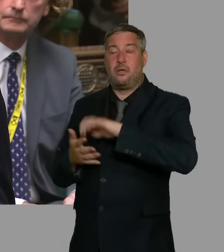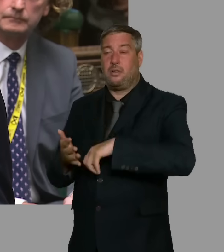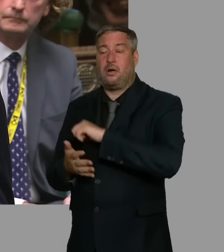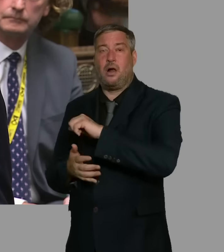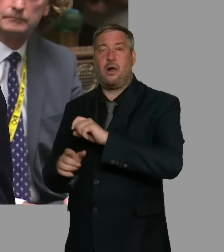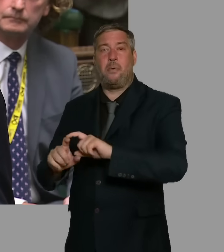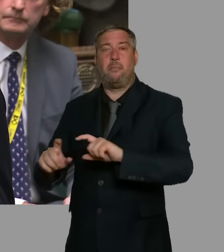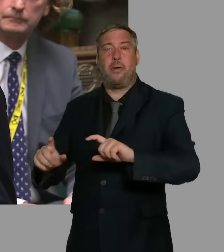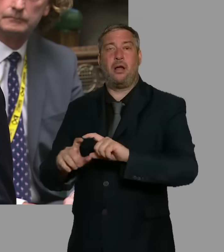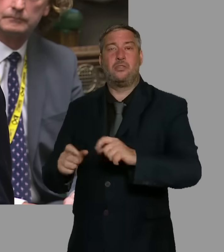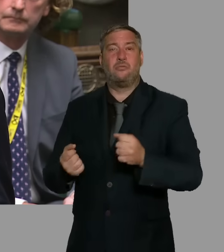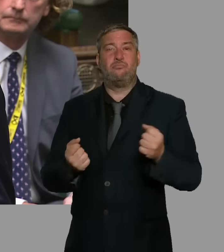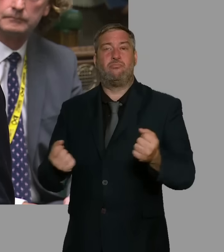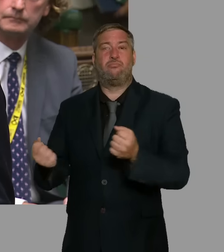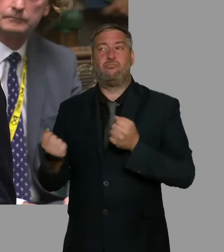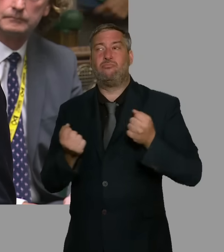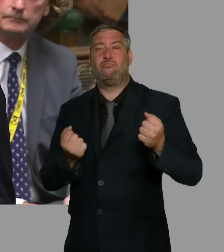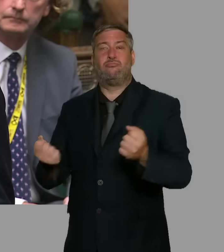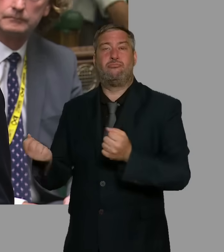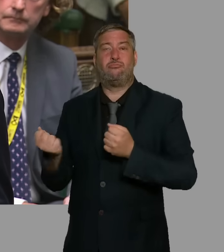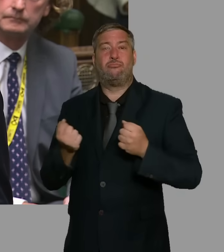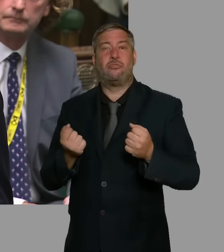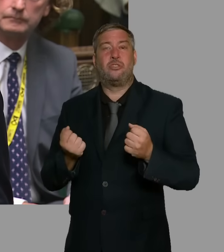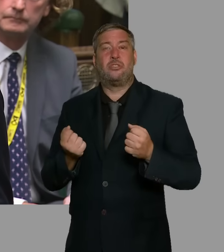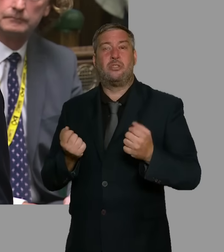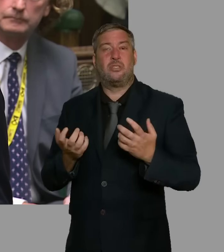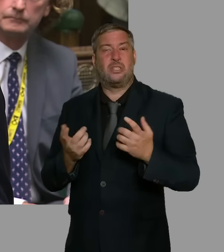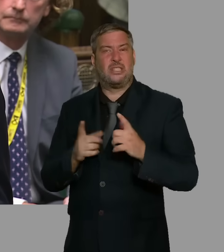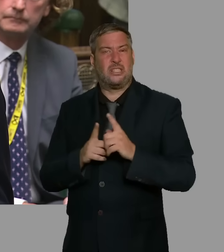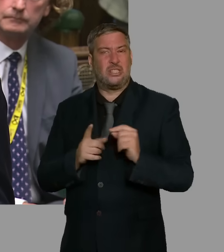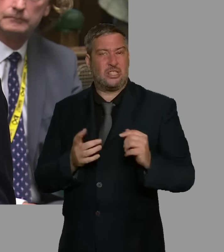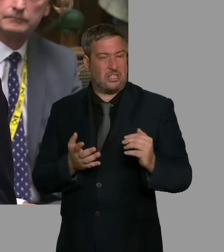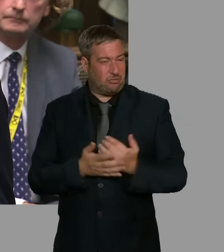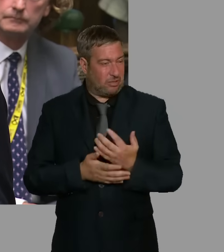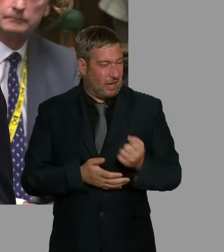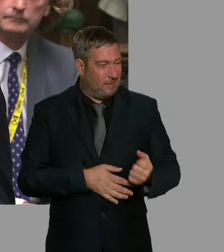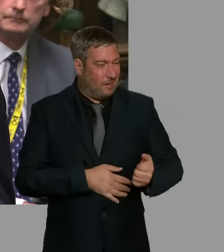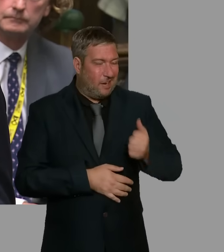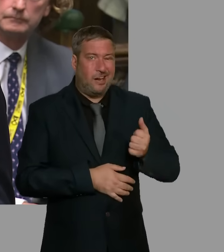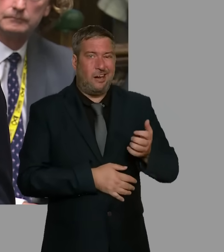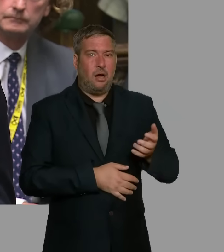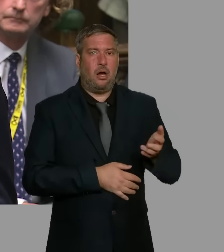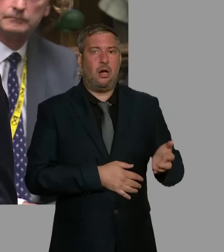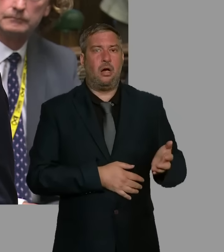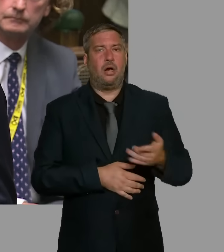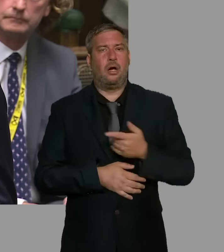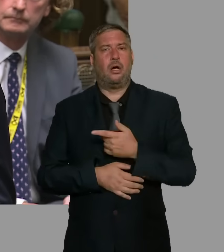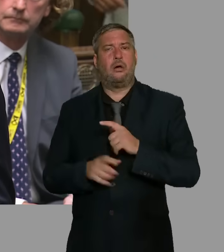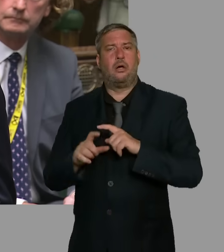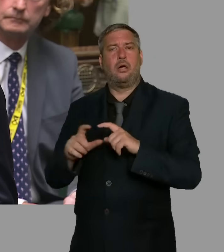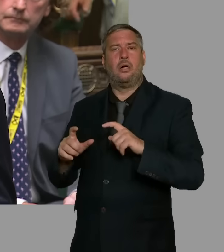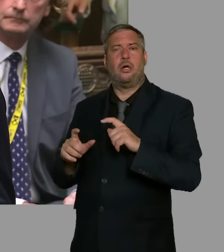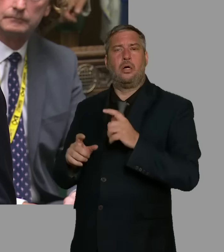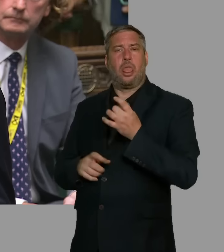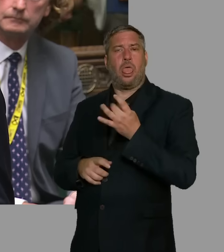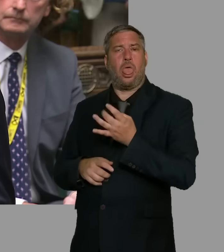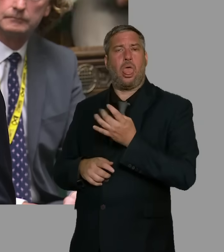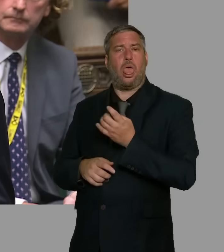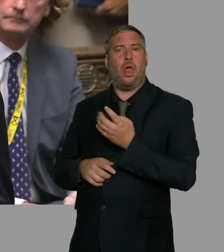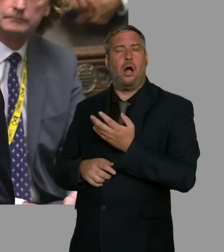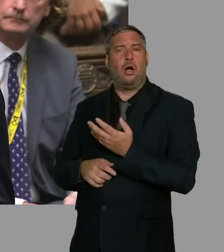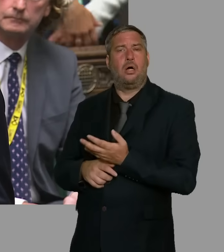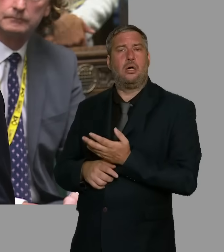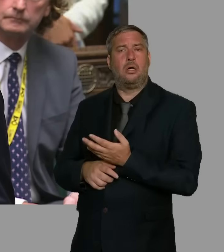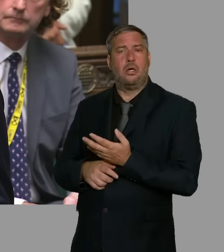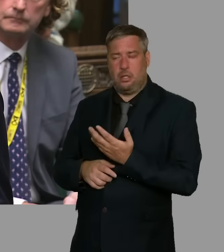failing drivers. Will the Prime Minister look at my presentation bill laid last week, pick it up, and